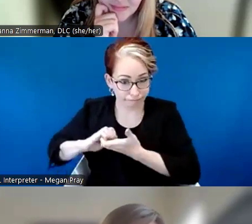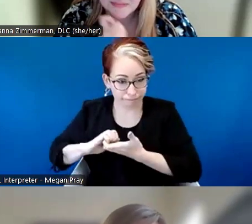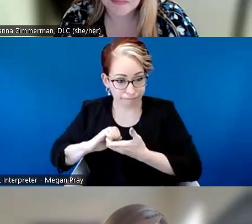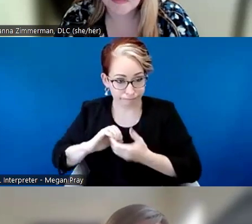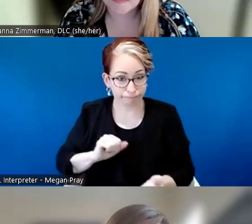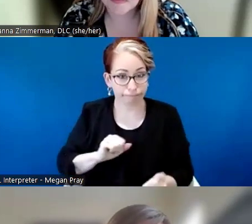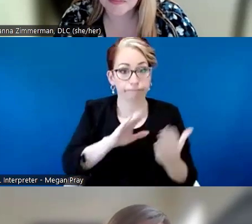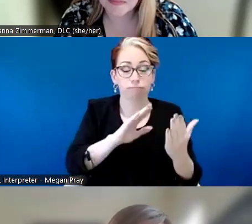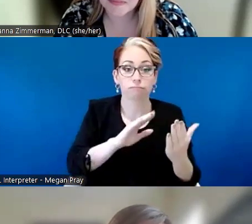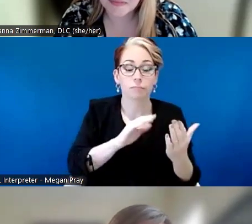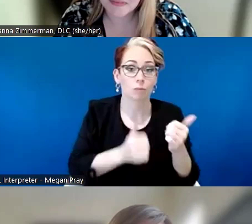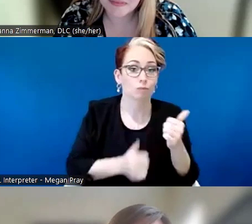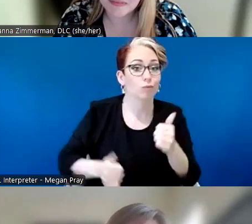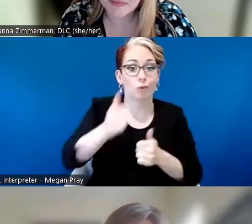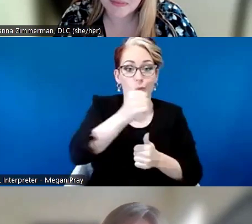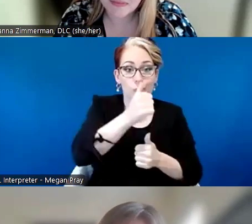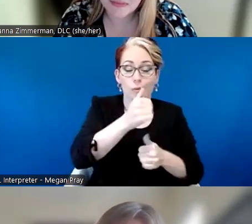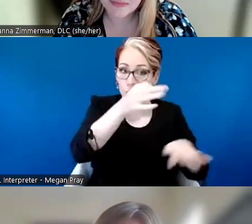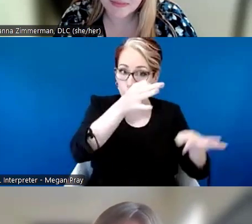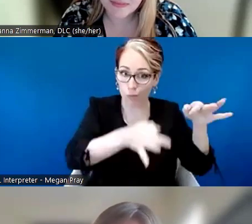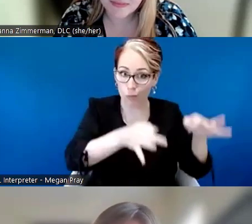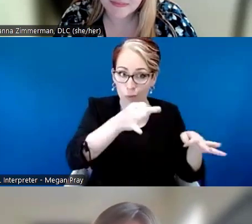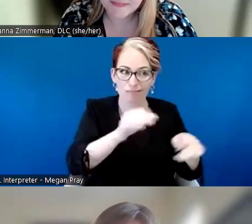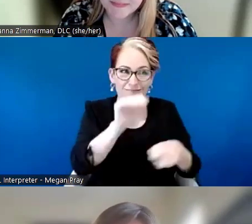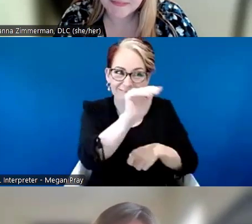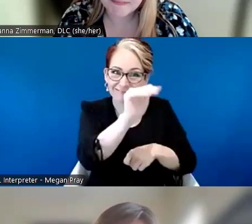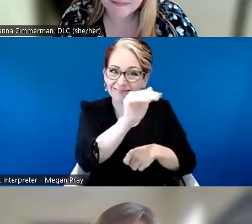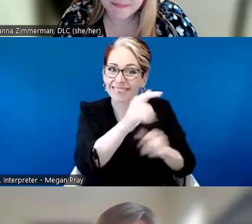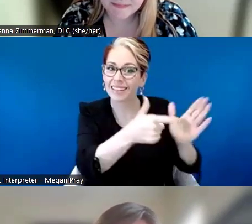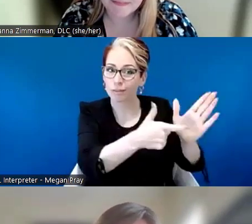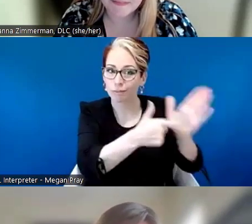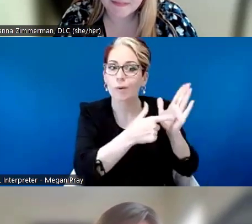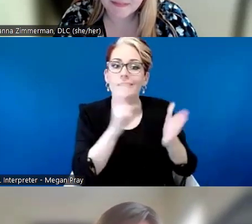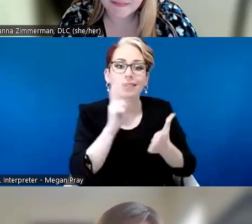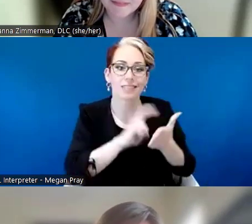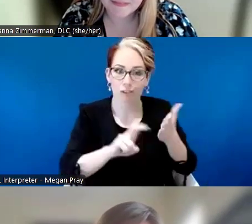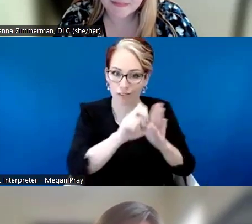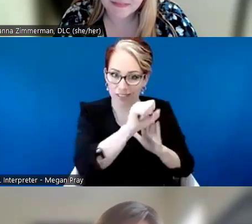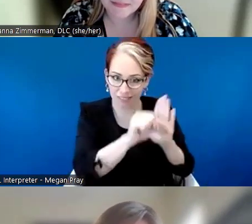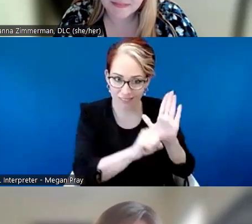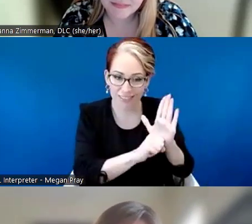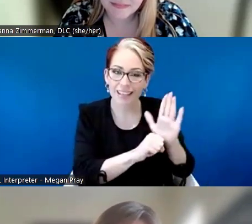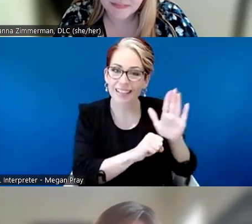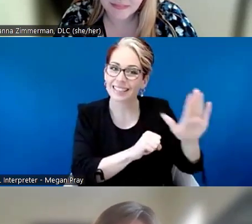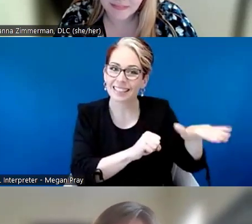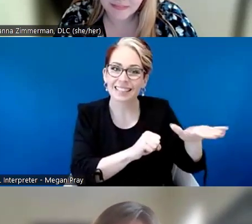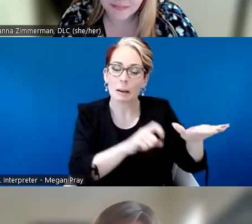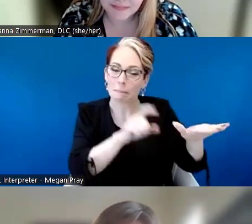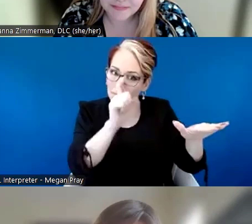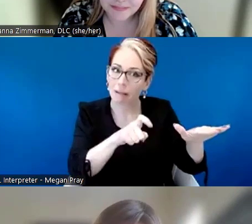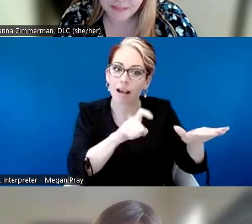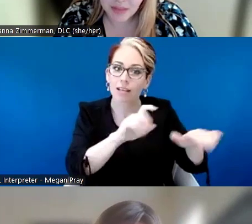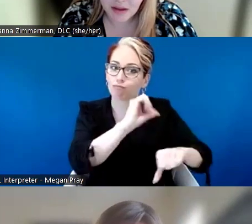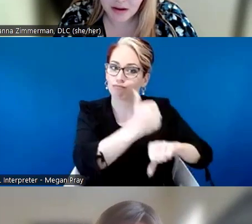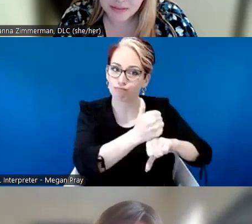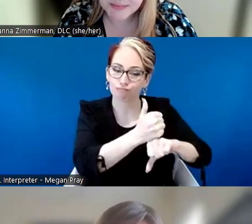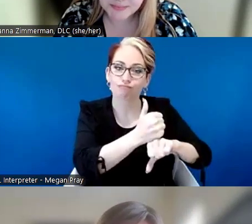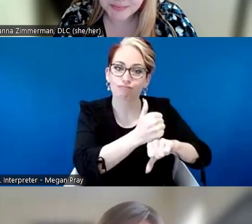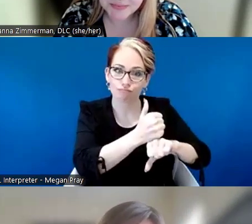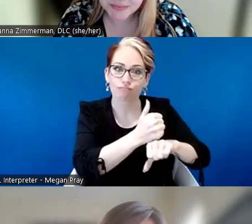to require the Secretary of the Commonwealth to implement that first part of the